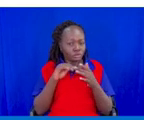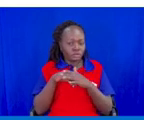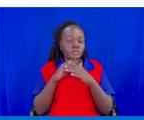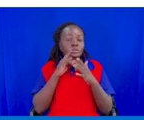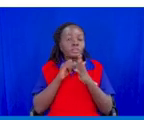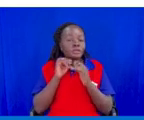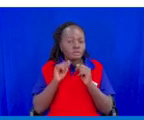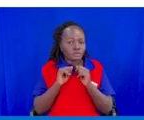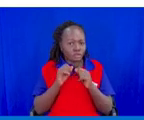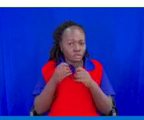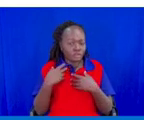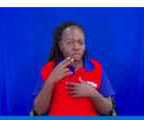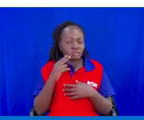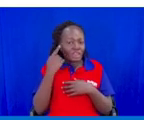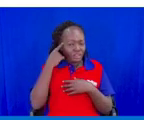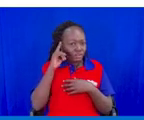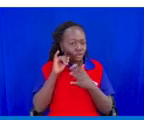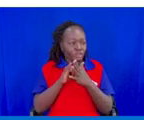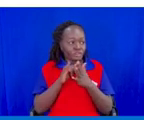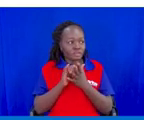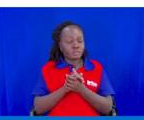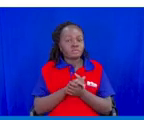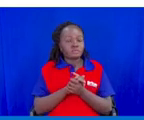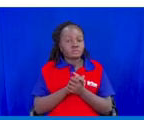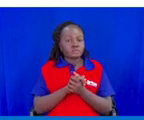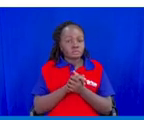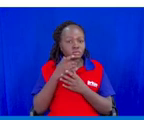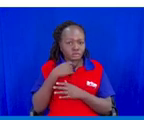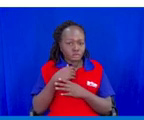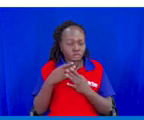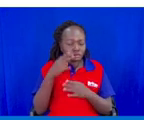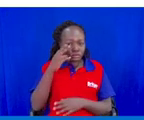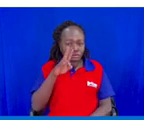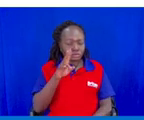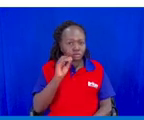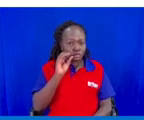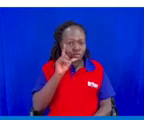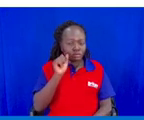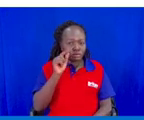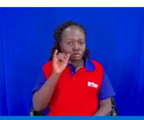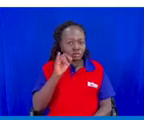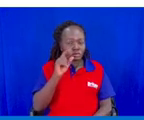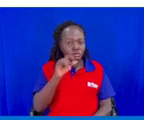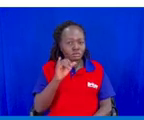high returns as to be the equity asset class, which has higher volatility but potentially higher returns. Investment